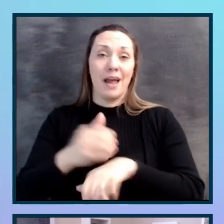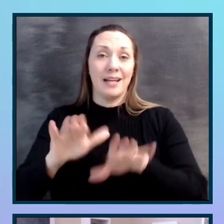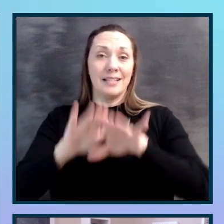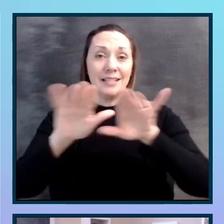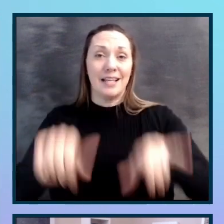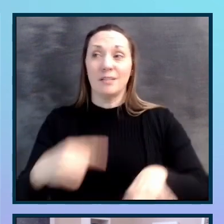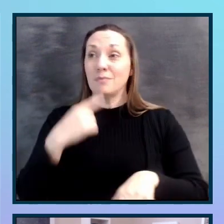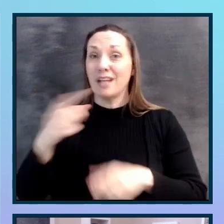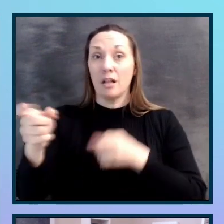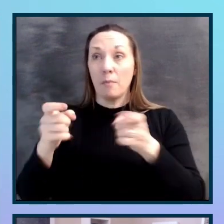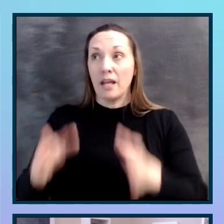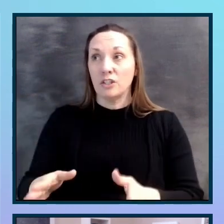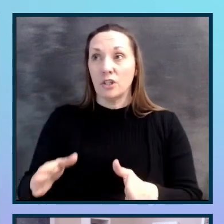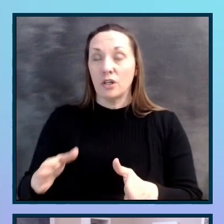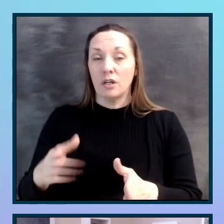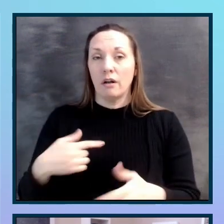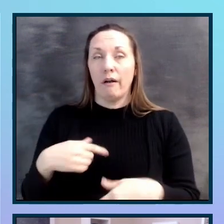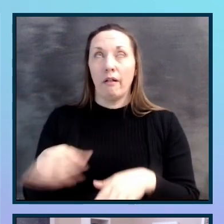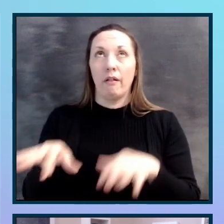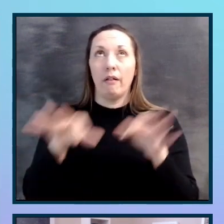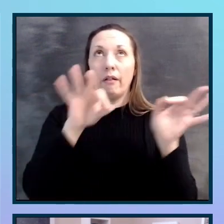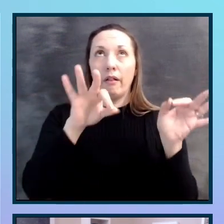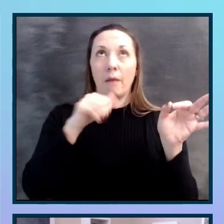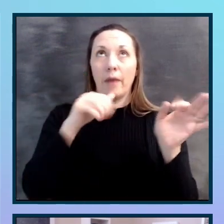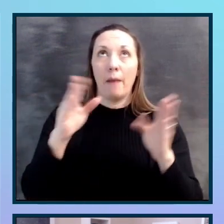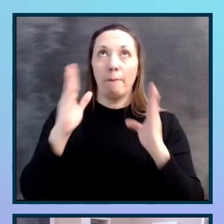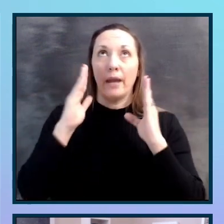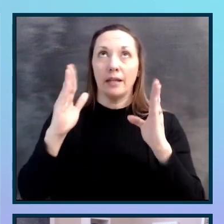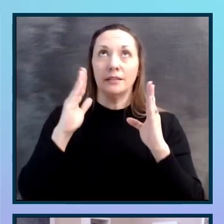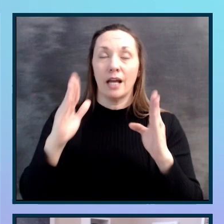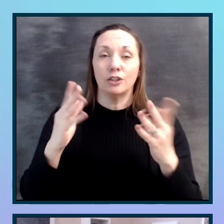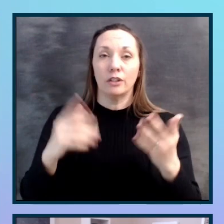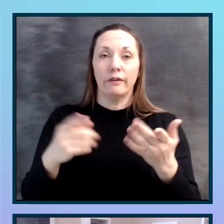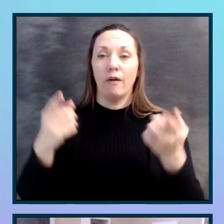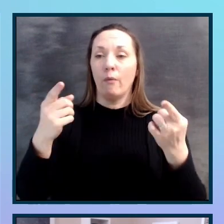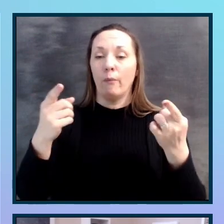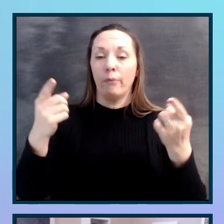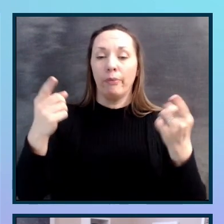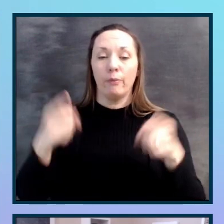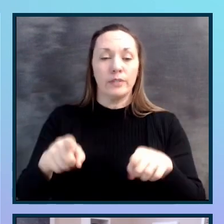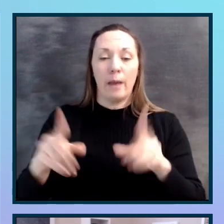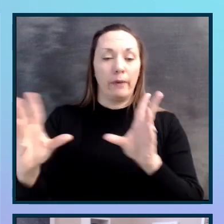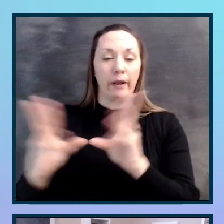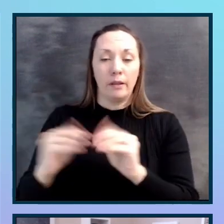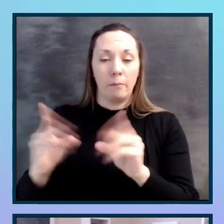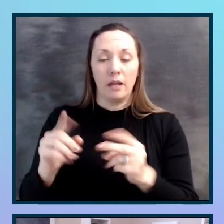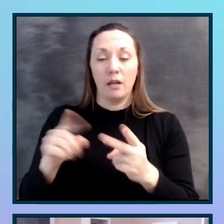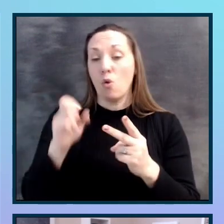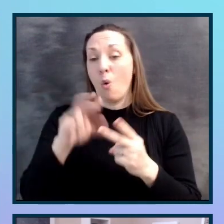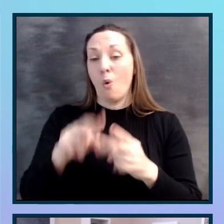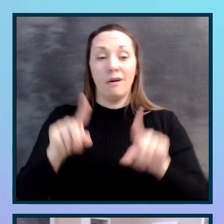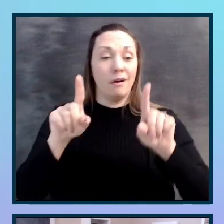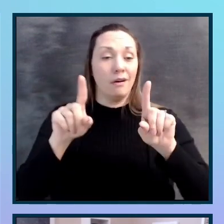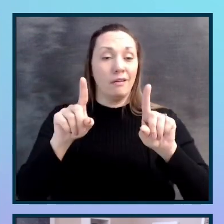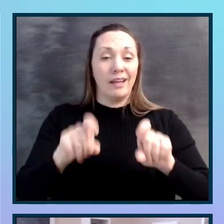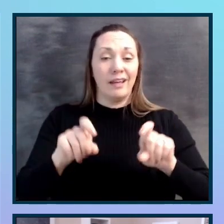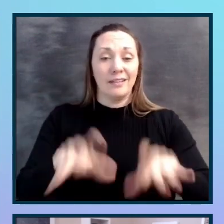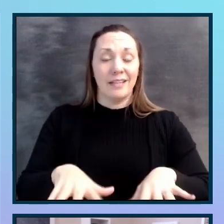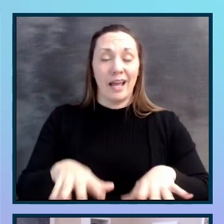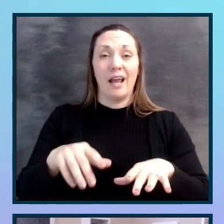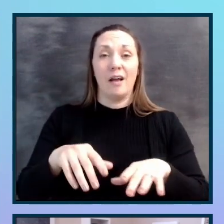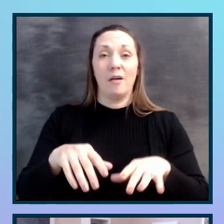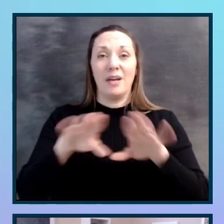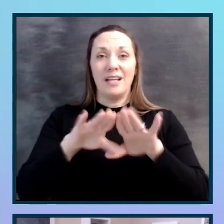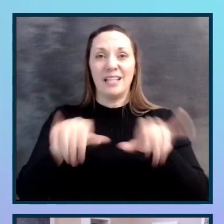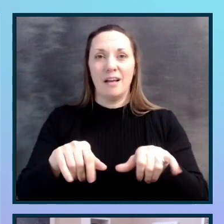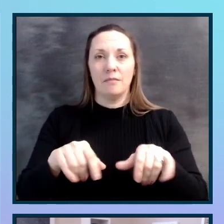manager that you were totally checked out and not paying attention to anything that happened in the meeting, or the exam system saying that you were constantly looking